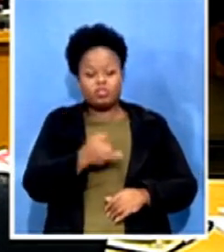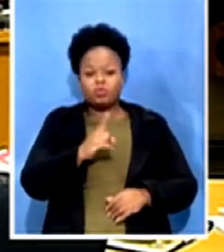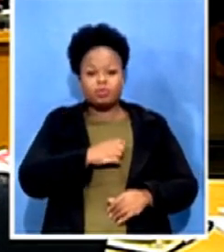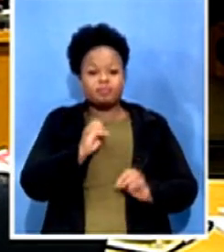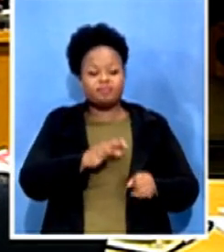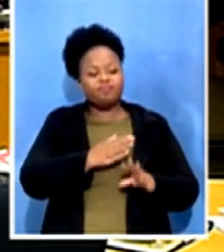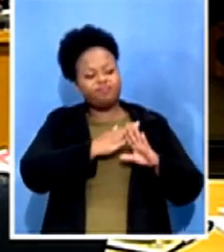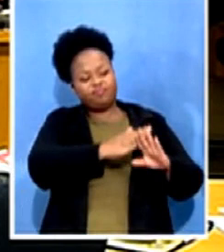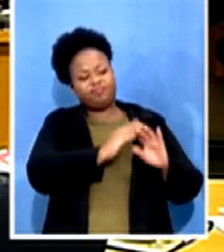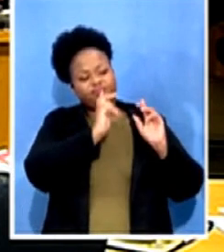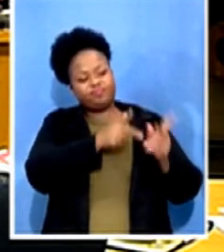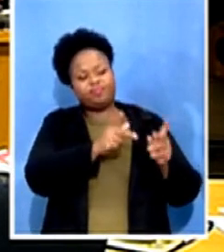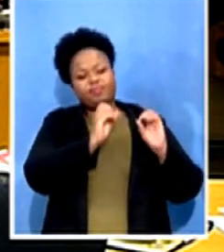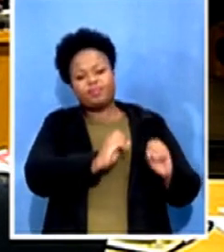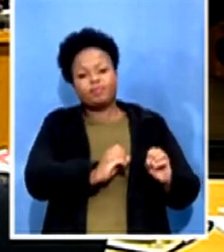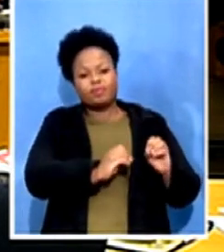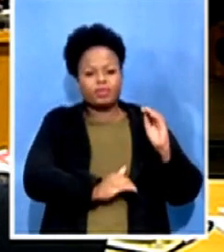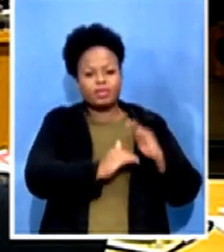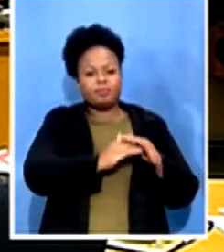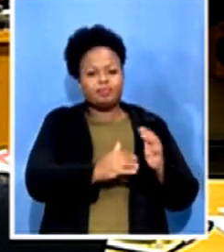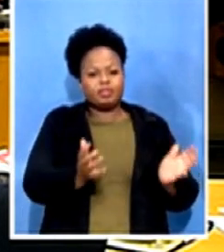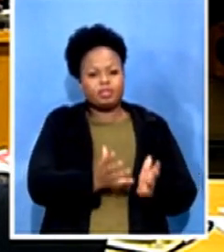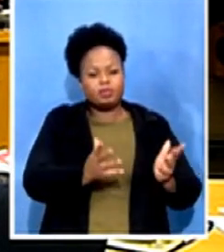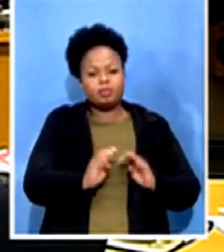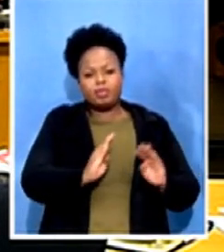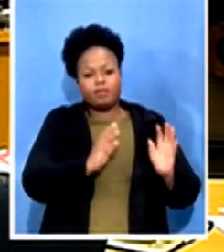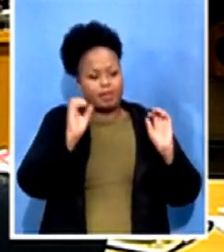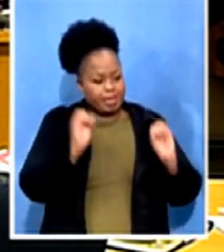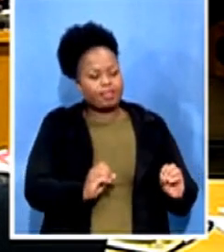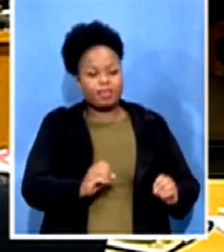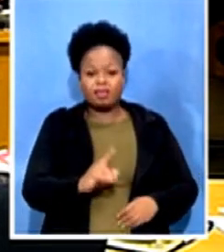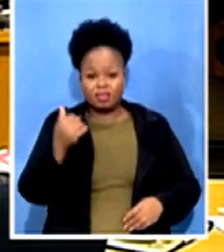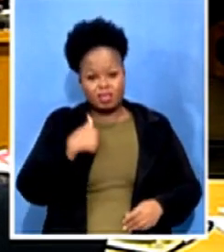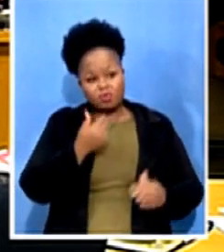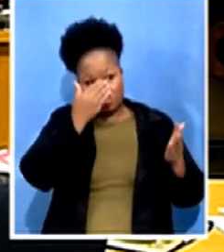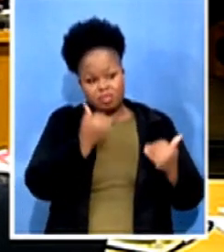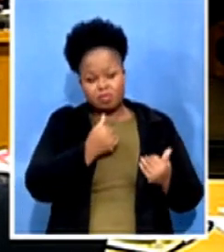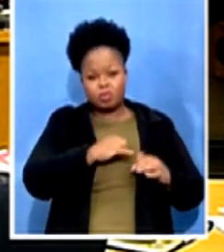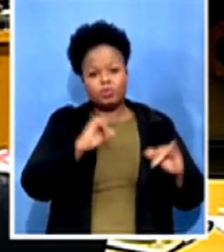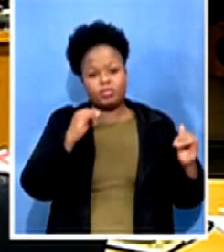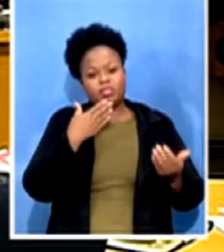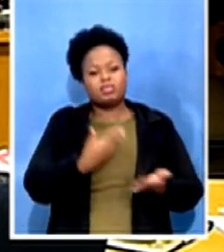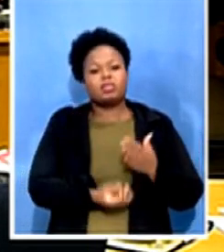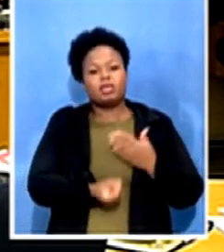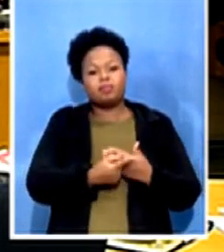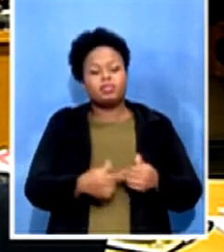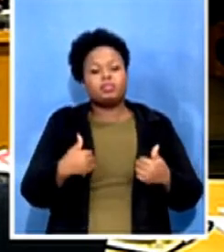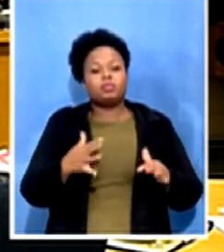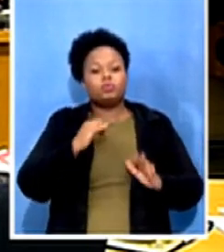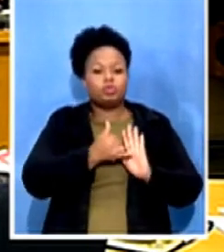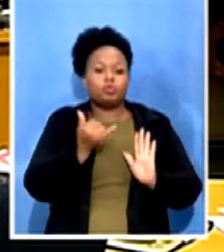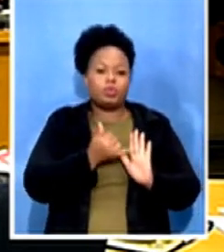restrictions and encourage behavioral change, what we should actually be seeing at the beginning of January, second week of January, when people